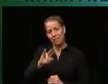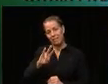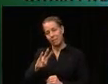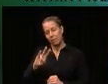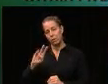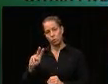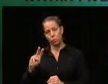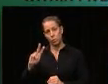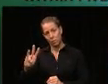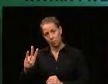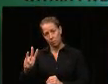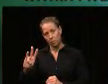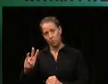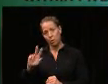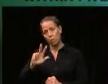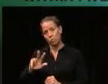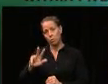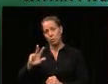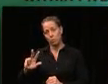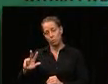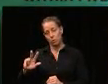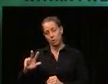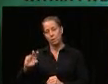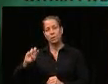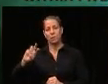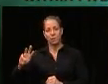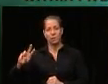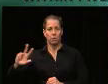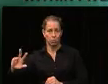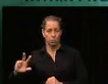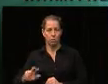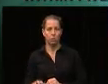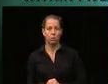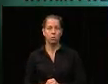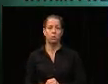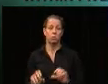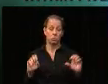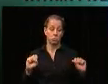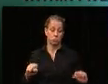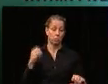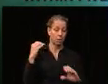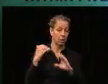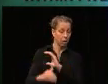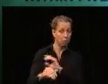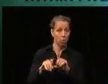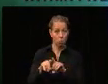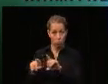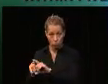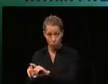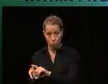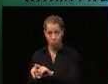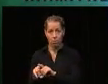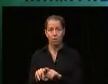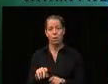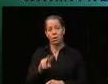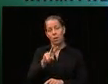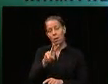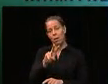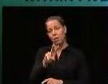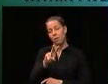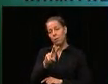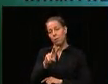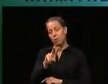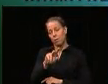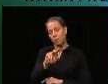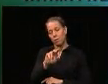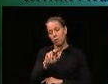-727-3363, or via email